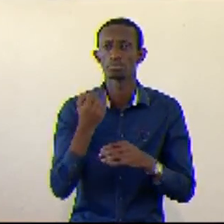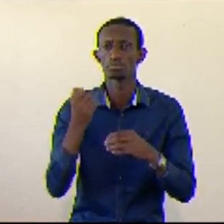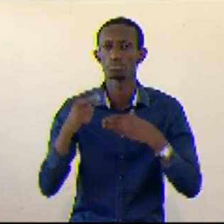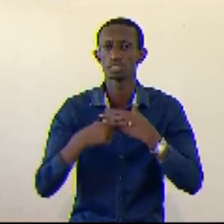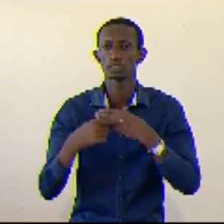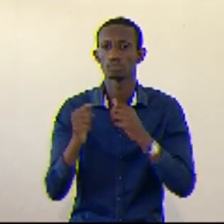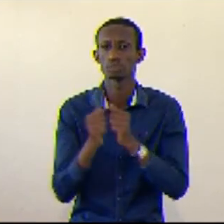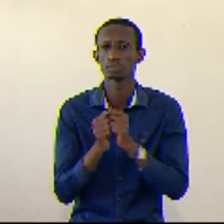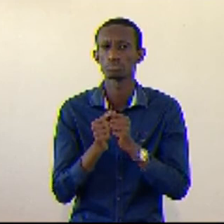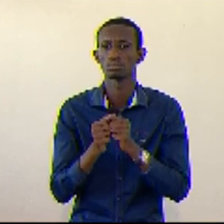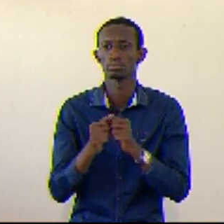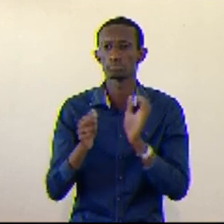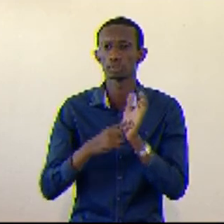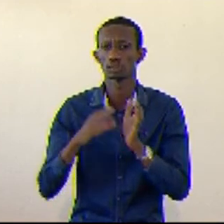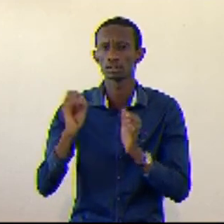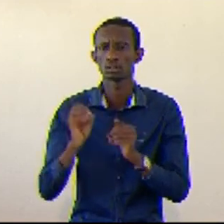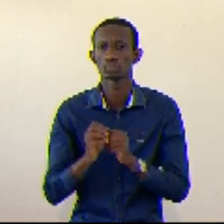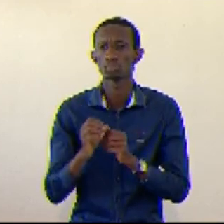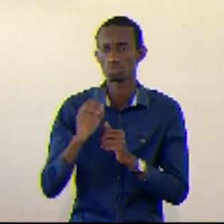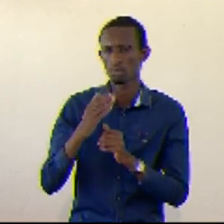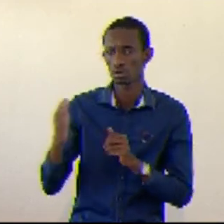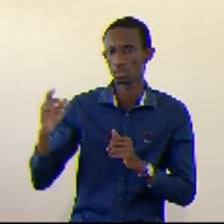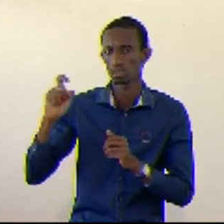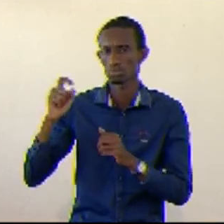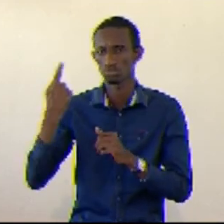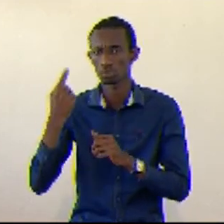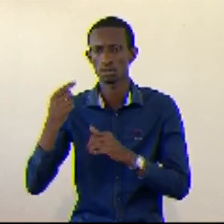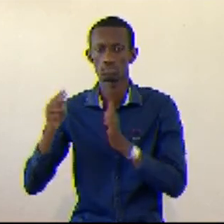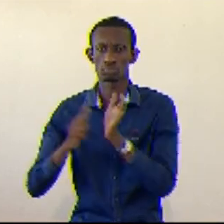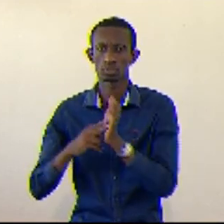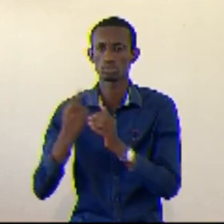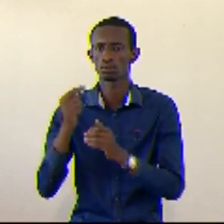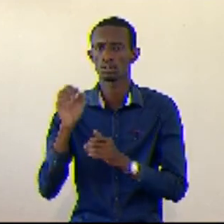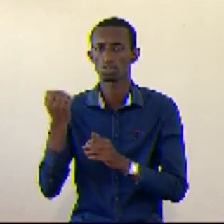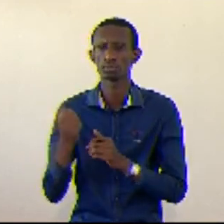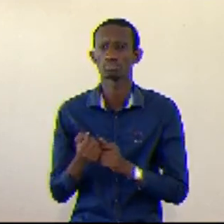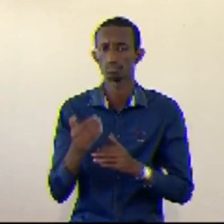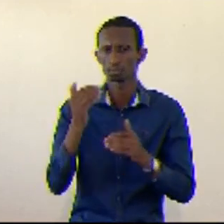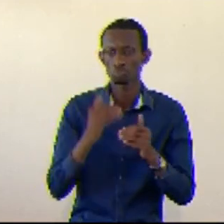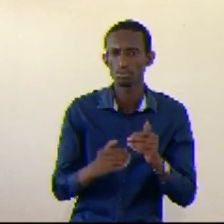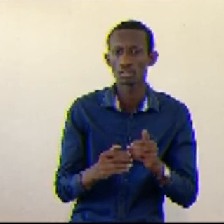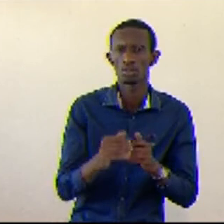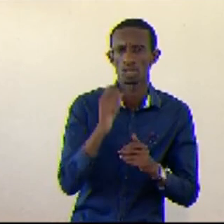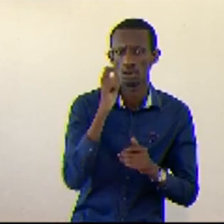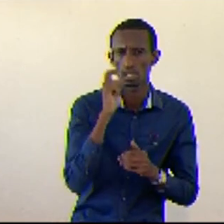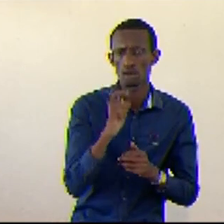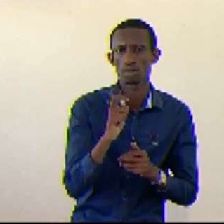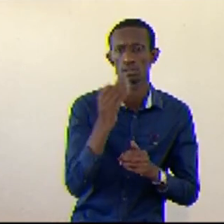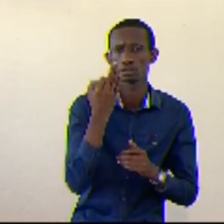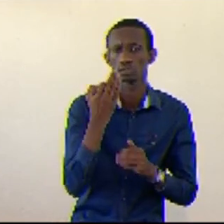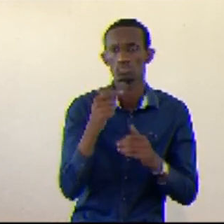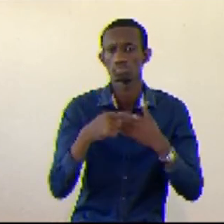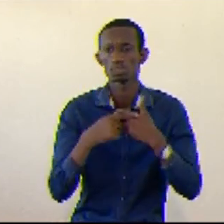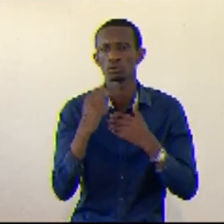the first approximation, and so on. And the last is x cubed plus x squared plus s minus